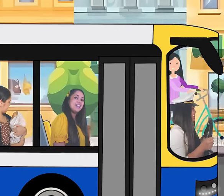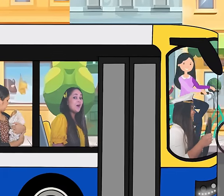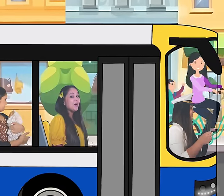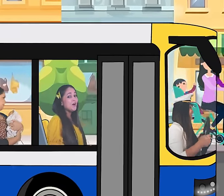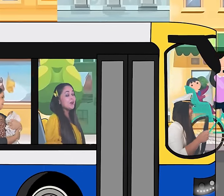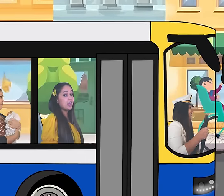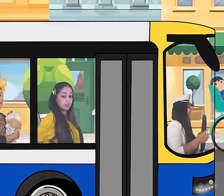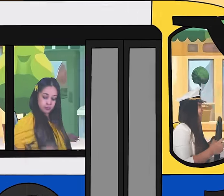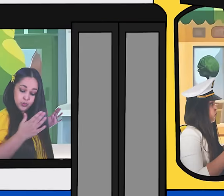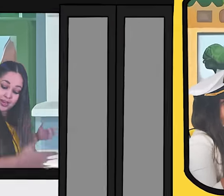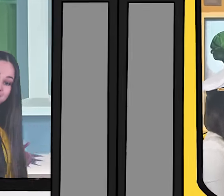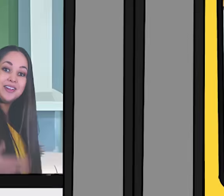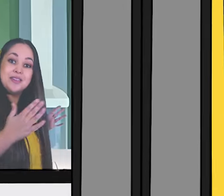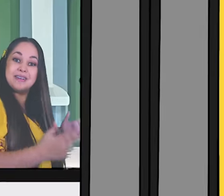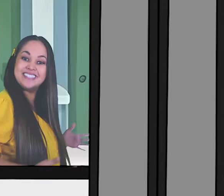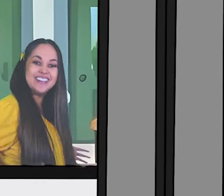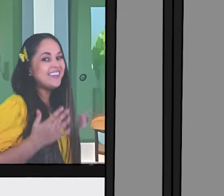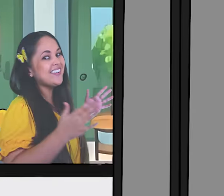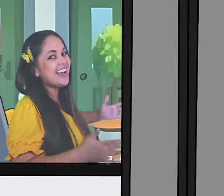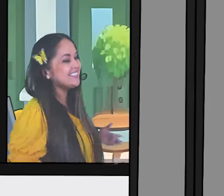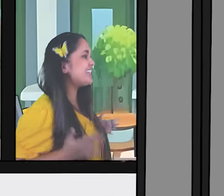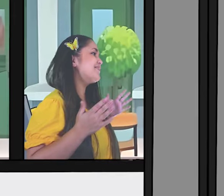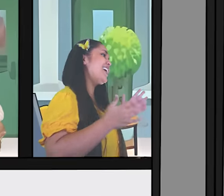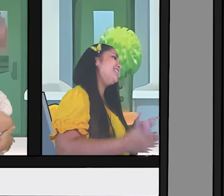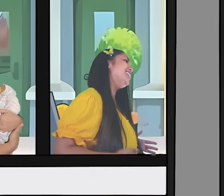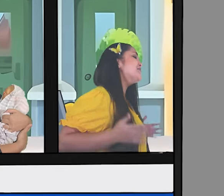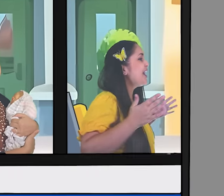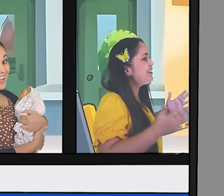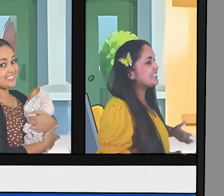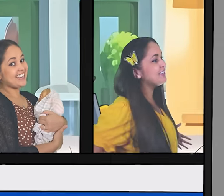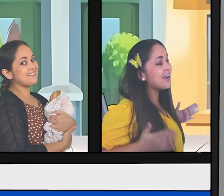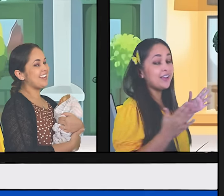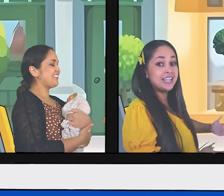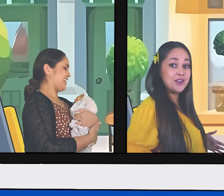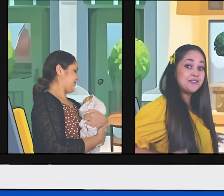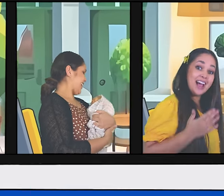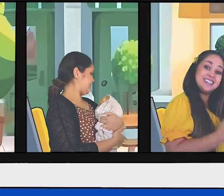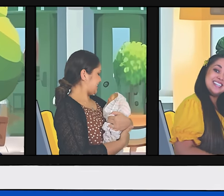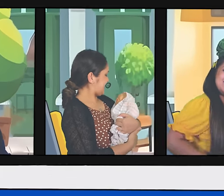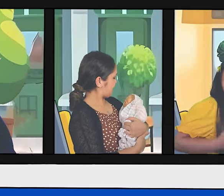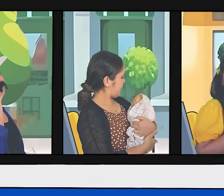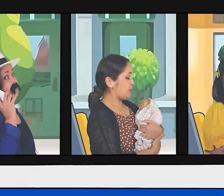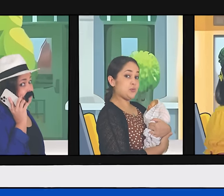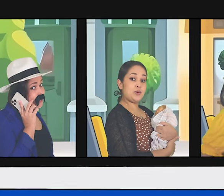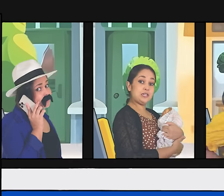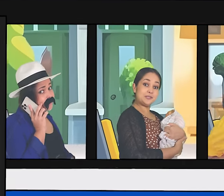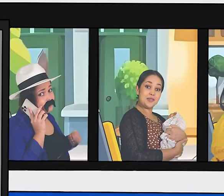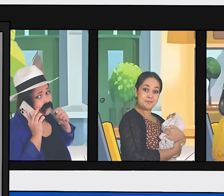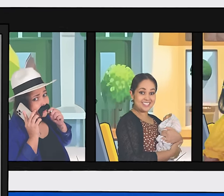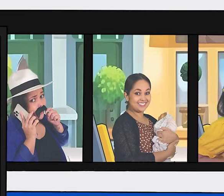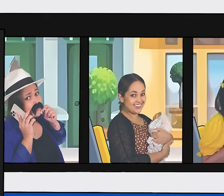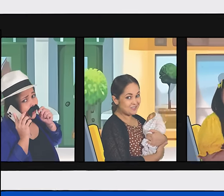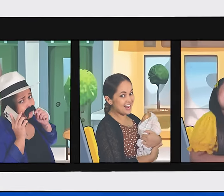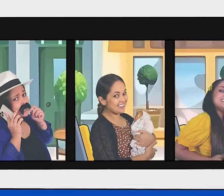day long. The wheels on the bus go round and round, round and round, round and round. The wheels